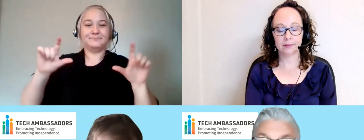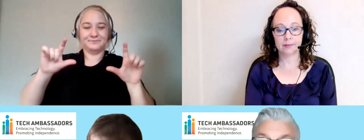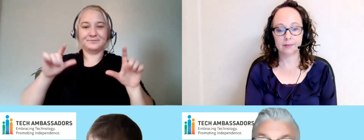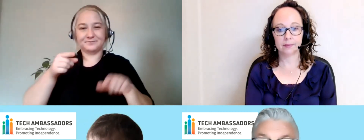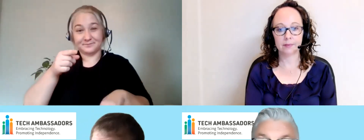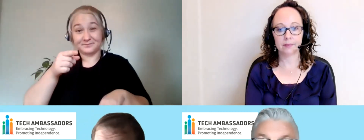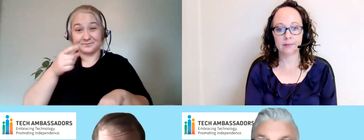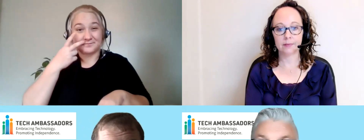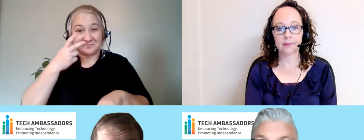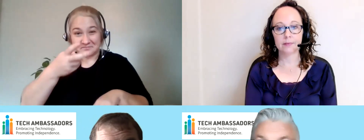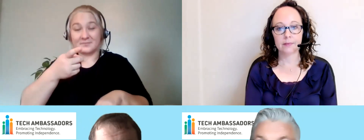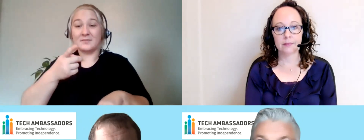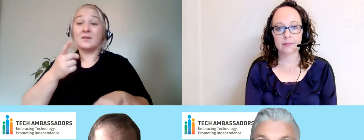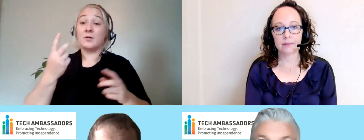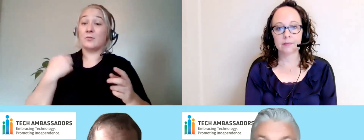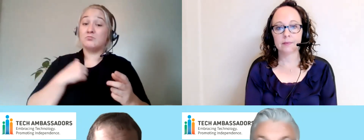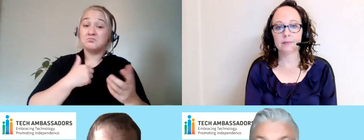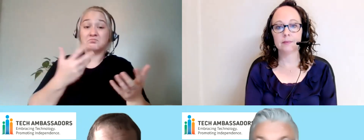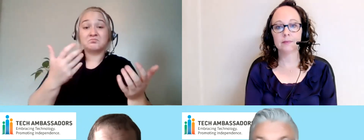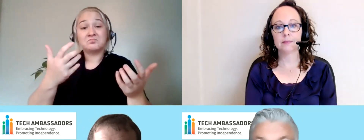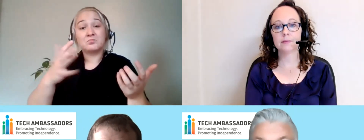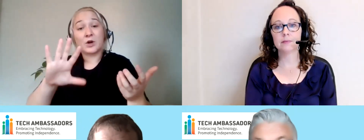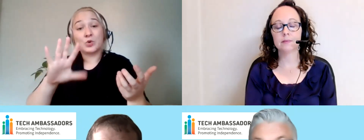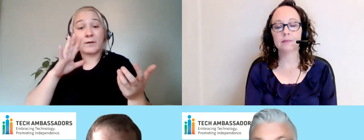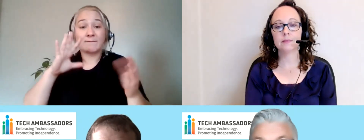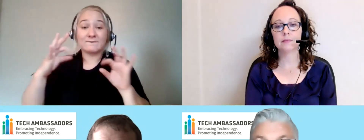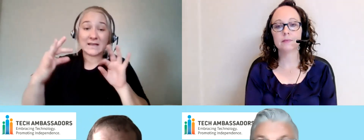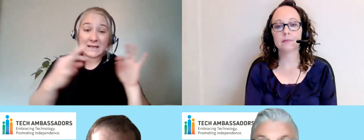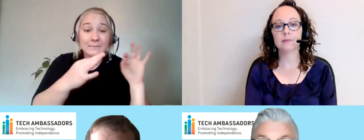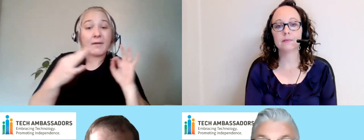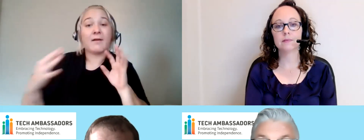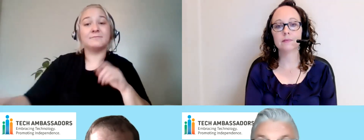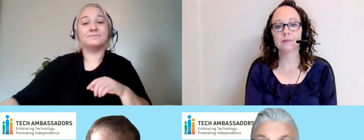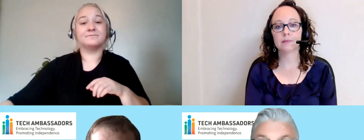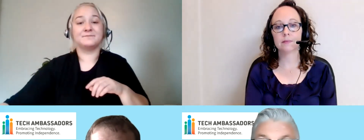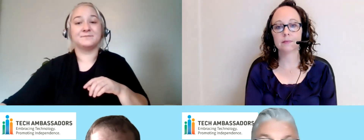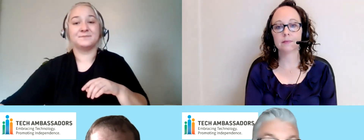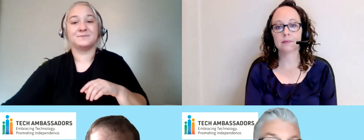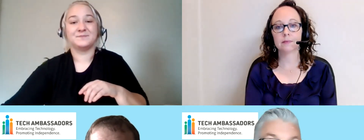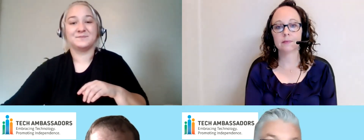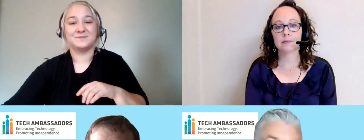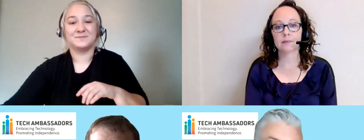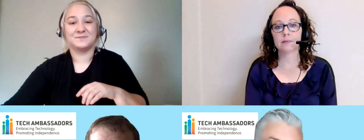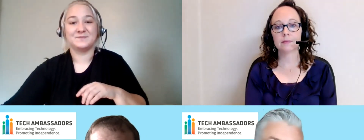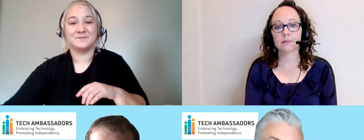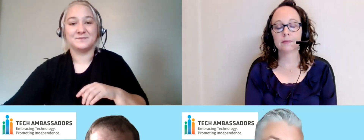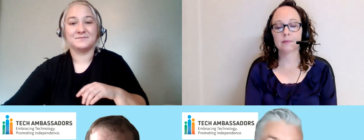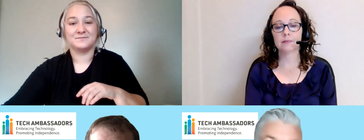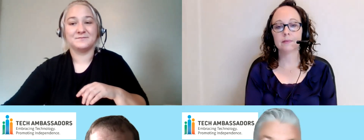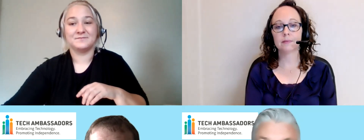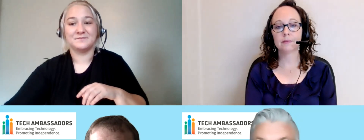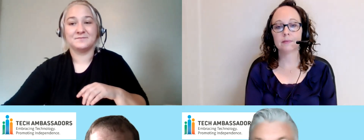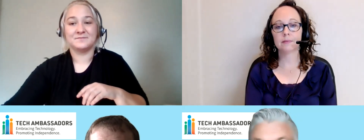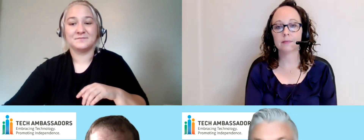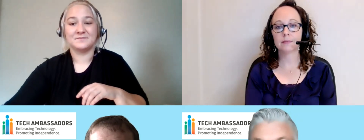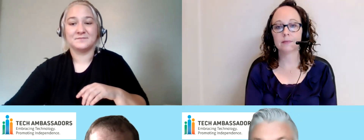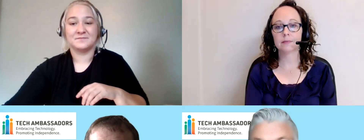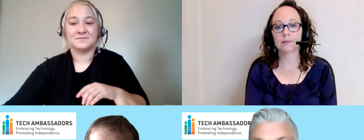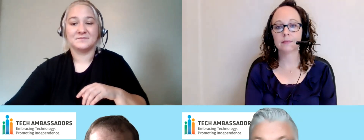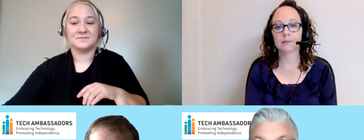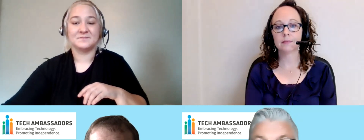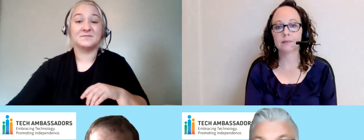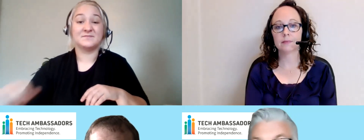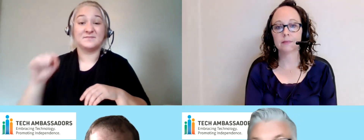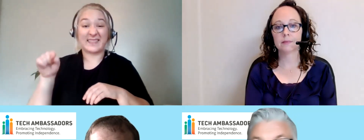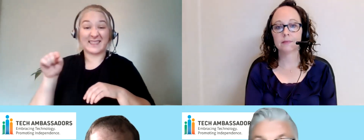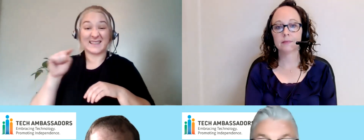So we would very much like your feedback on this. This is about barriers that people experience with